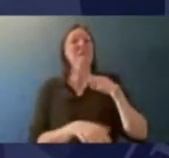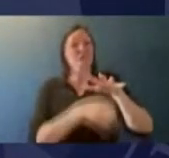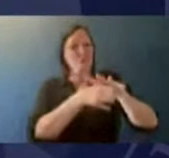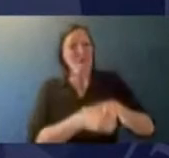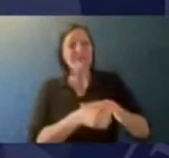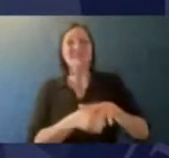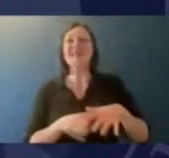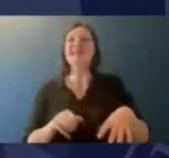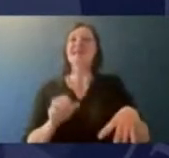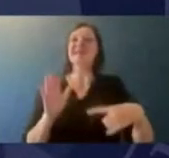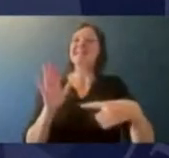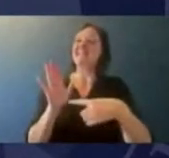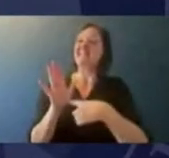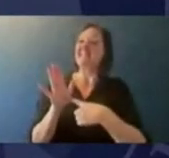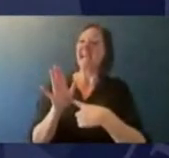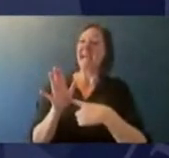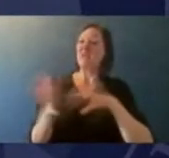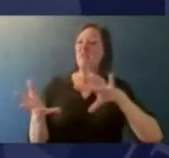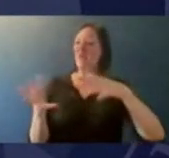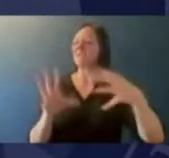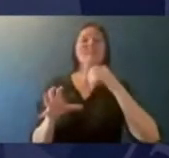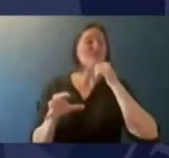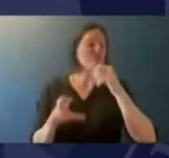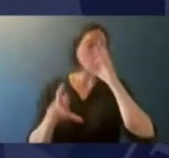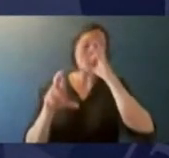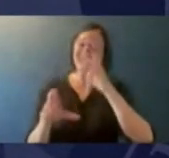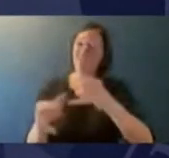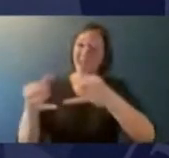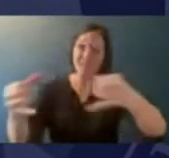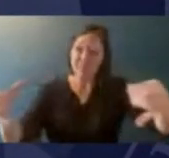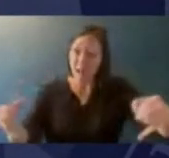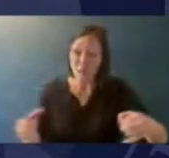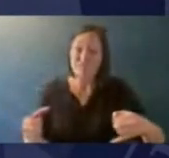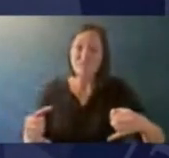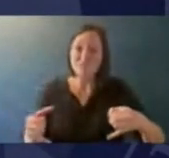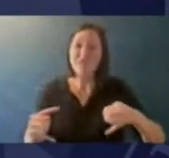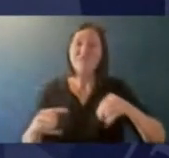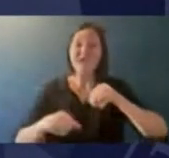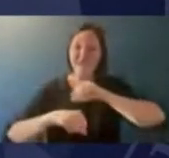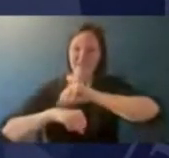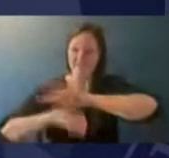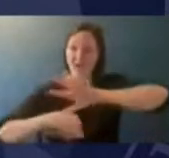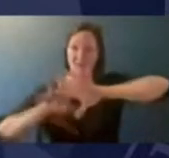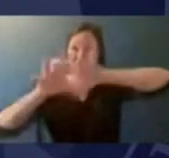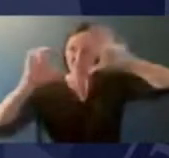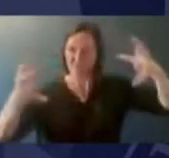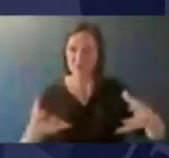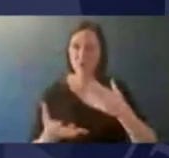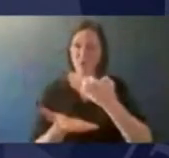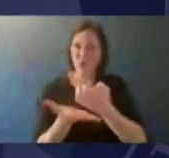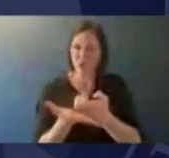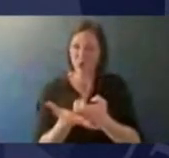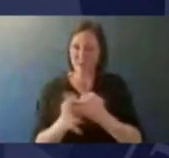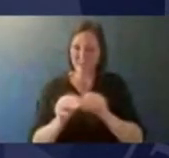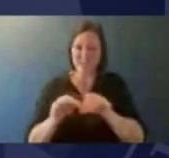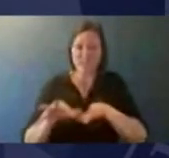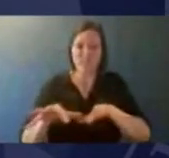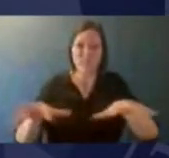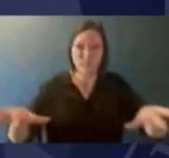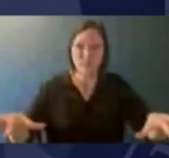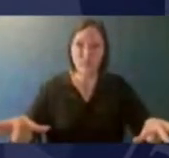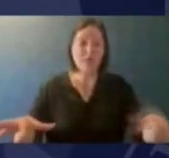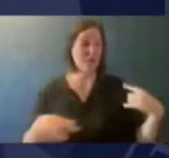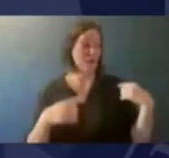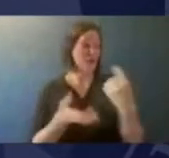do not respect boundaries. They can have cascading effects on the global economy. In the past